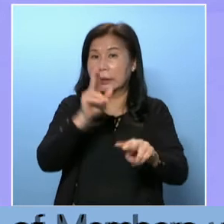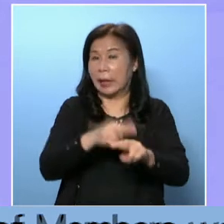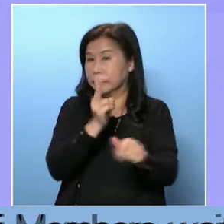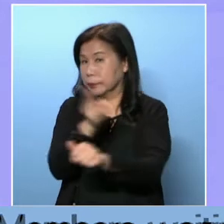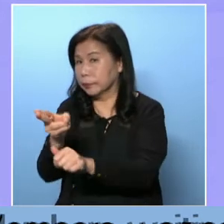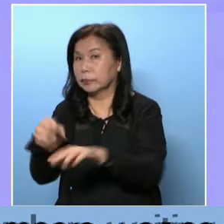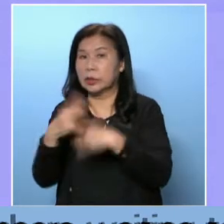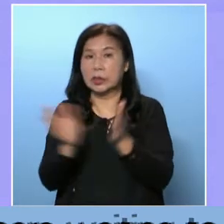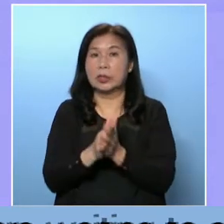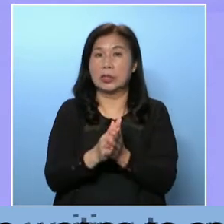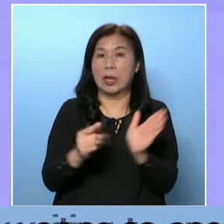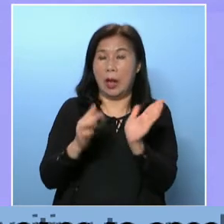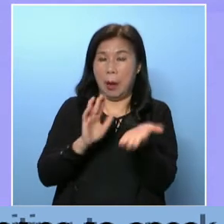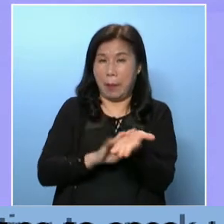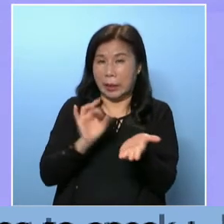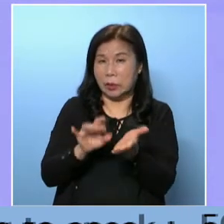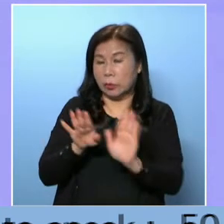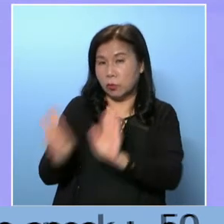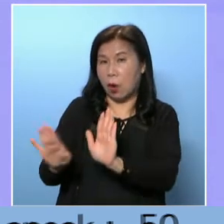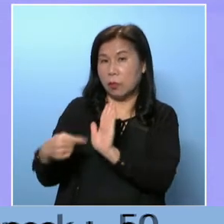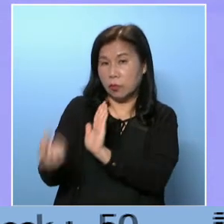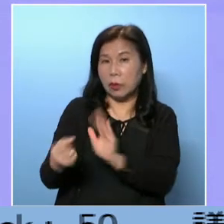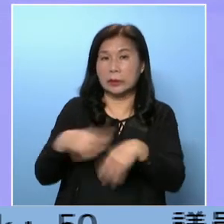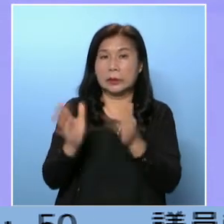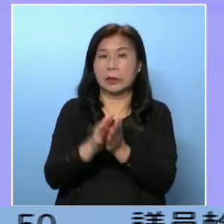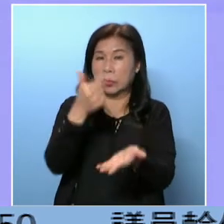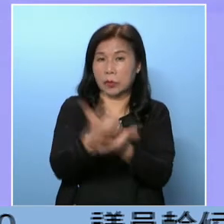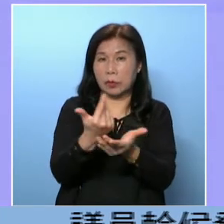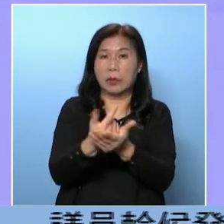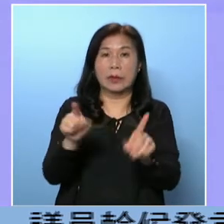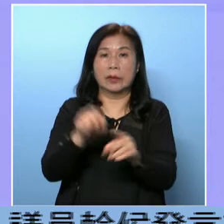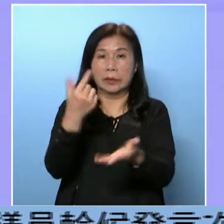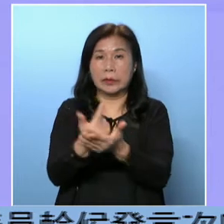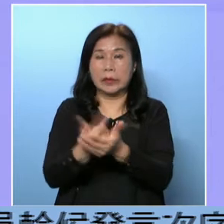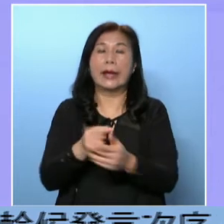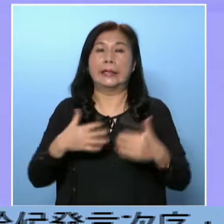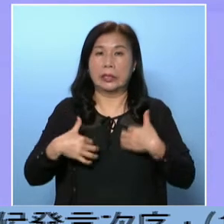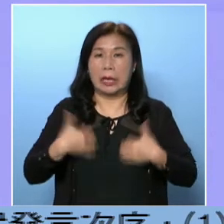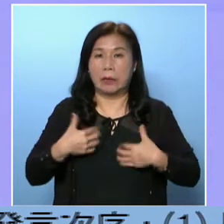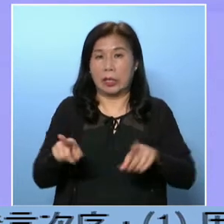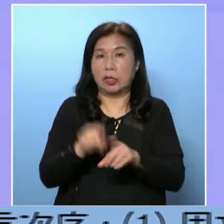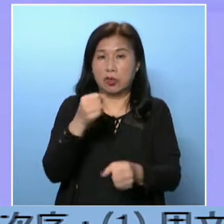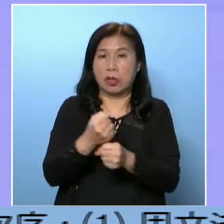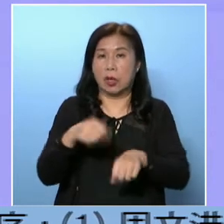to implement the instructions from the central government. The government should